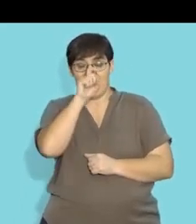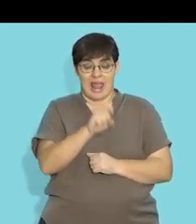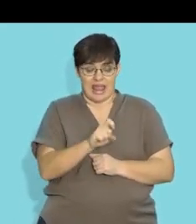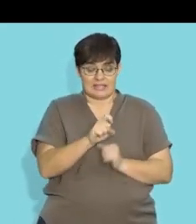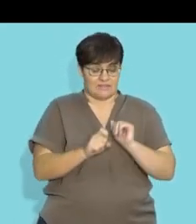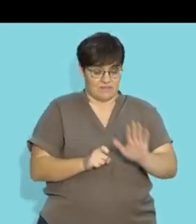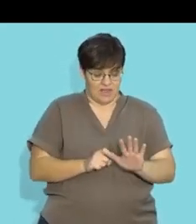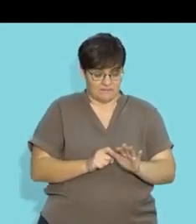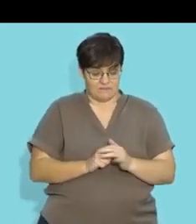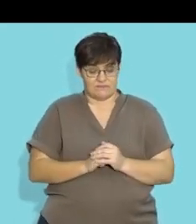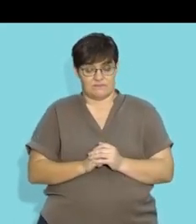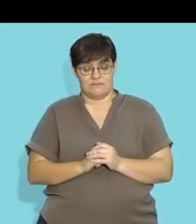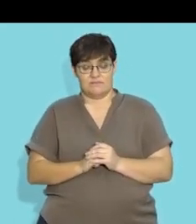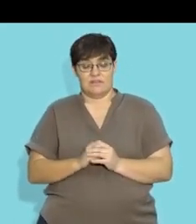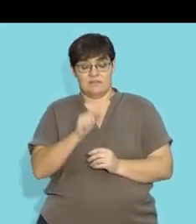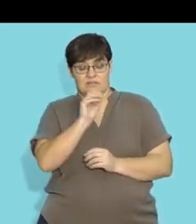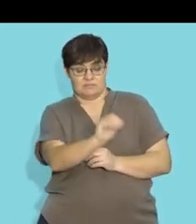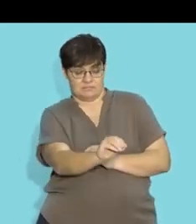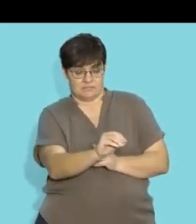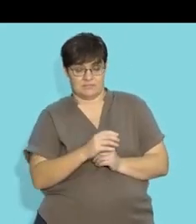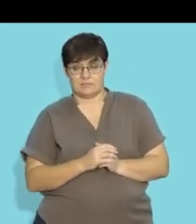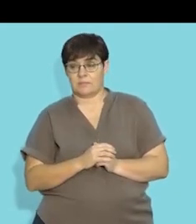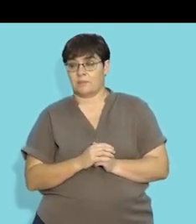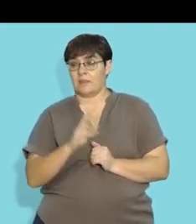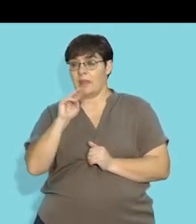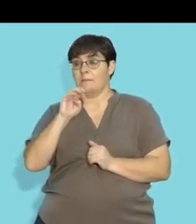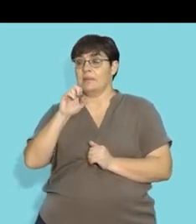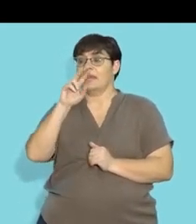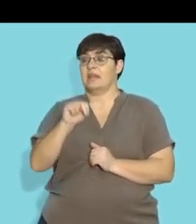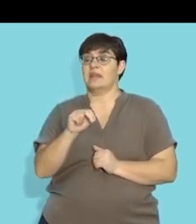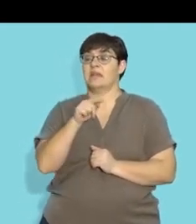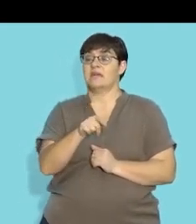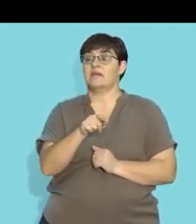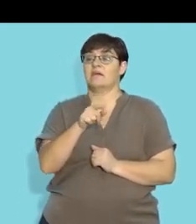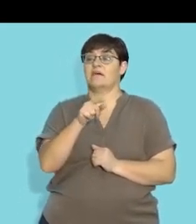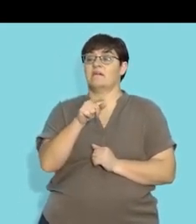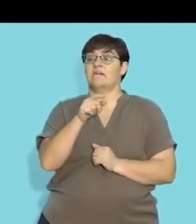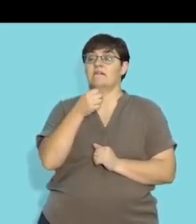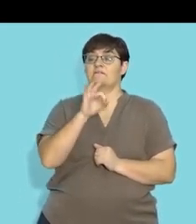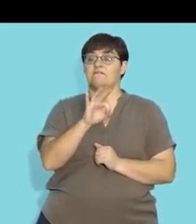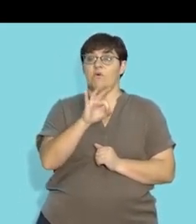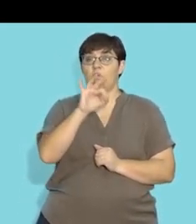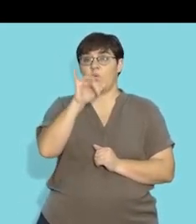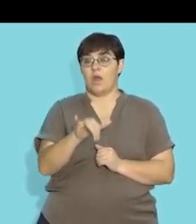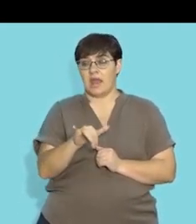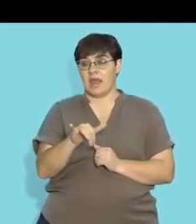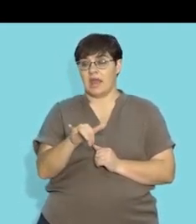it's the x value is 5, which is there. The mean for